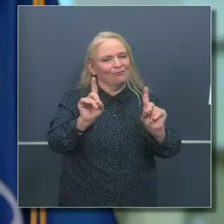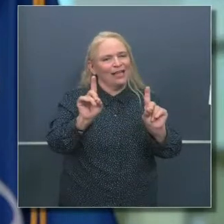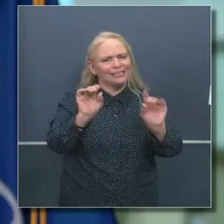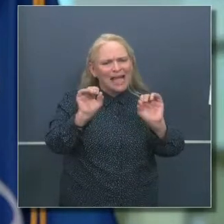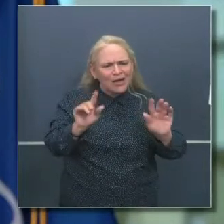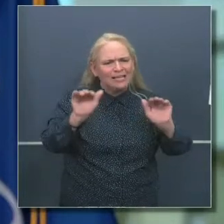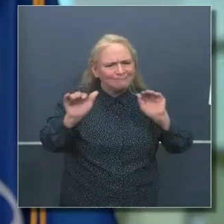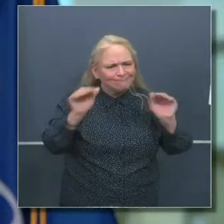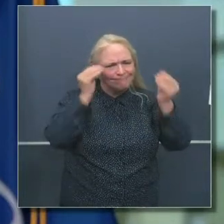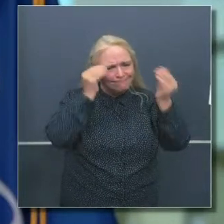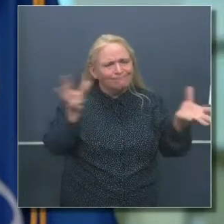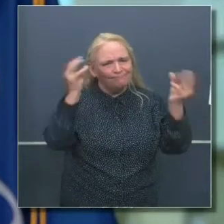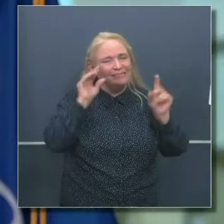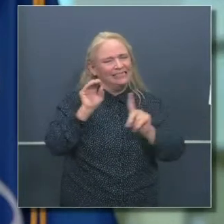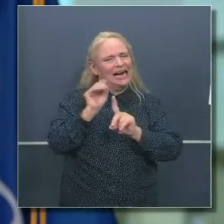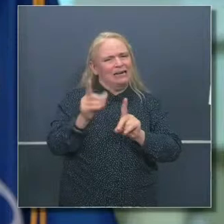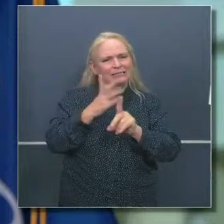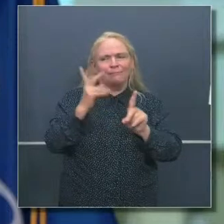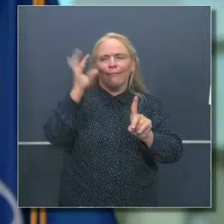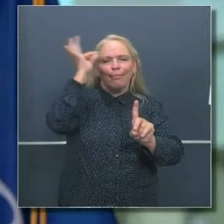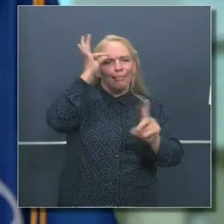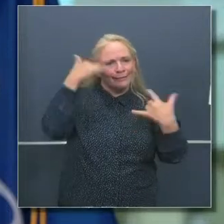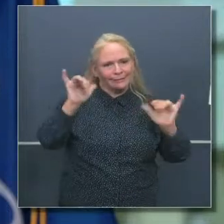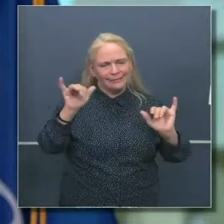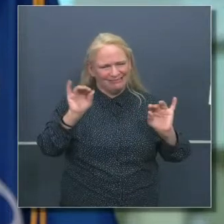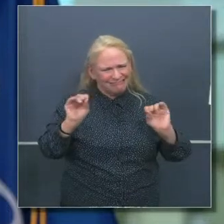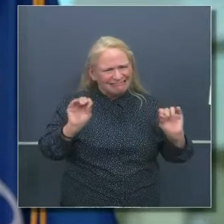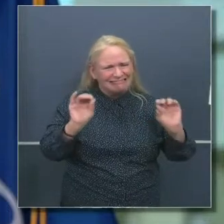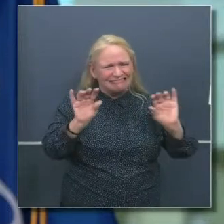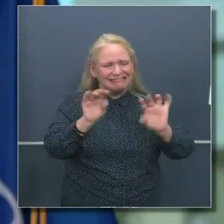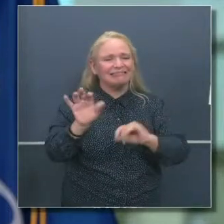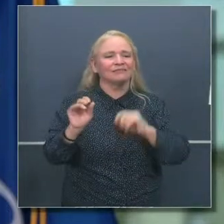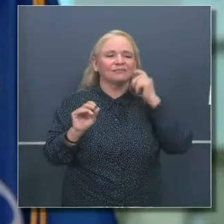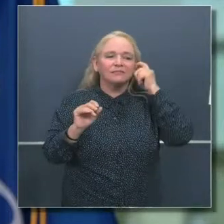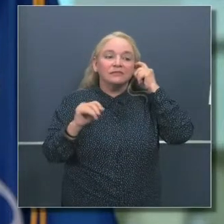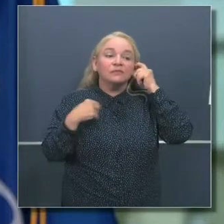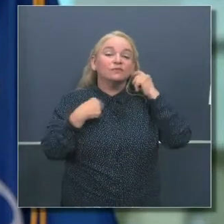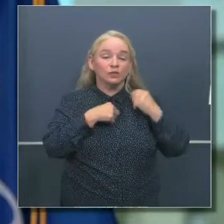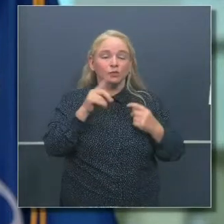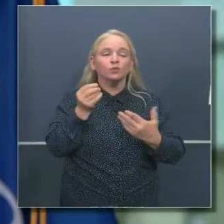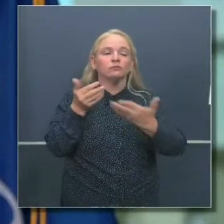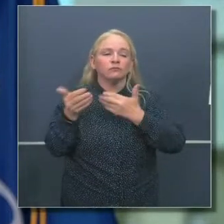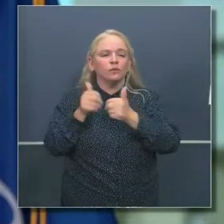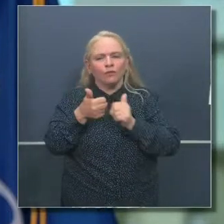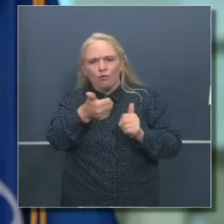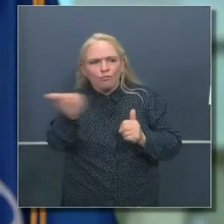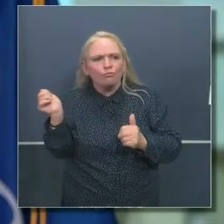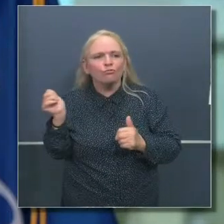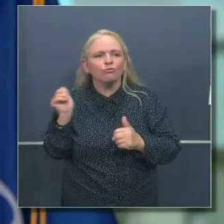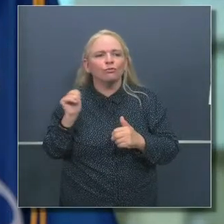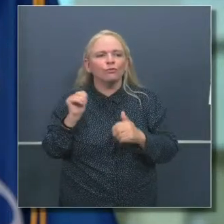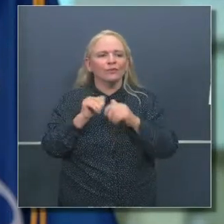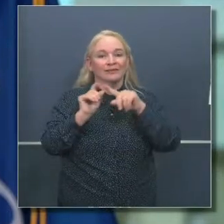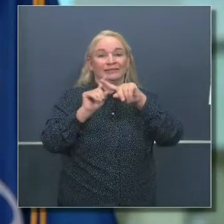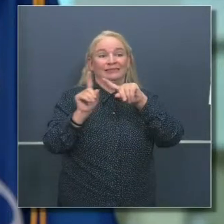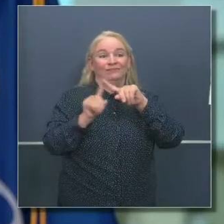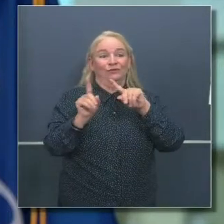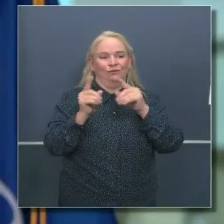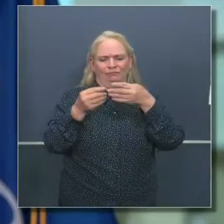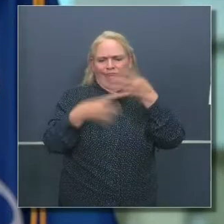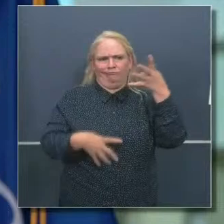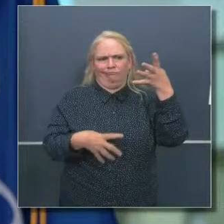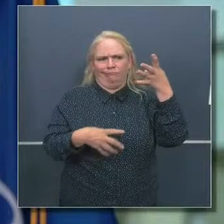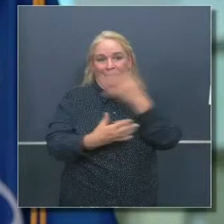the last number of months, even in the conversations that we have, the questions and the response through dozens and dozens of